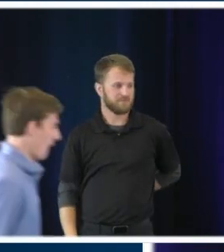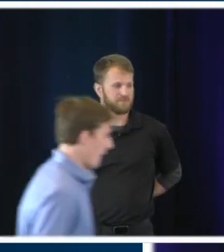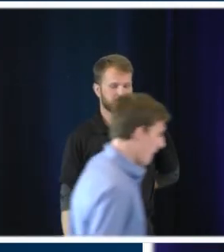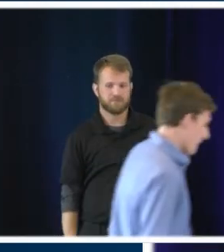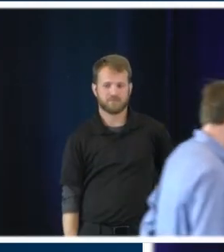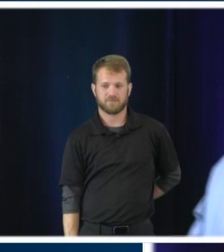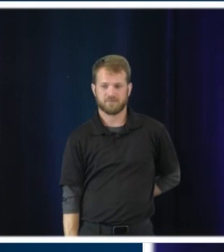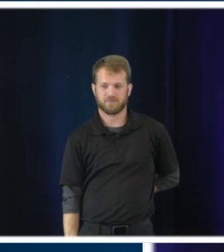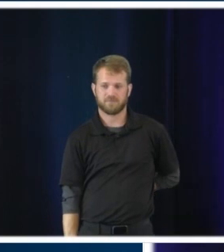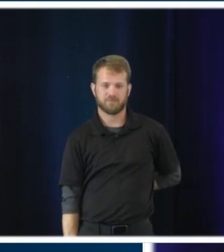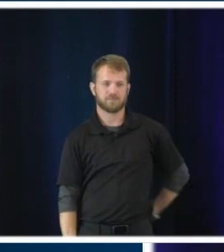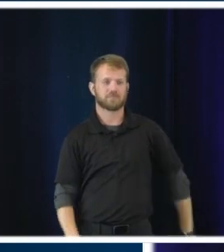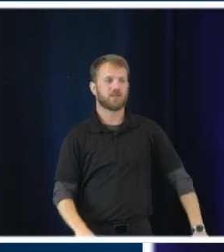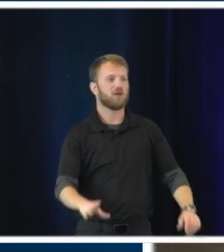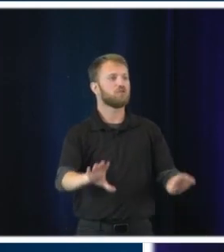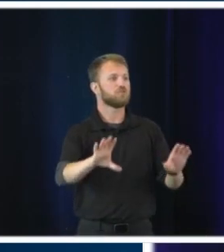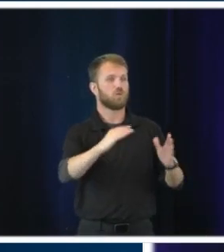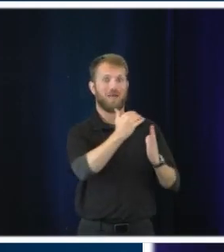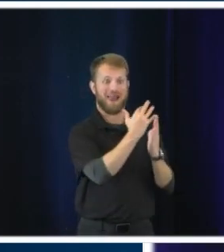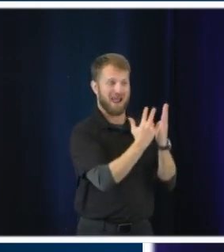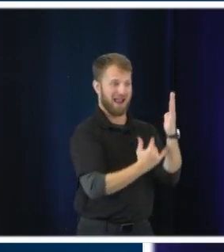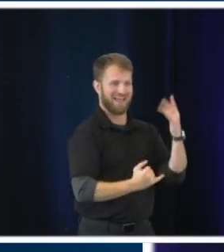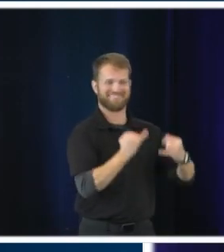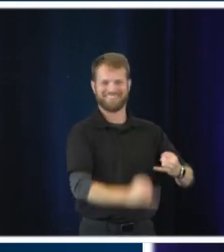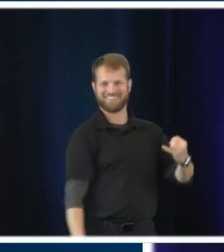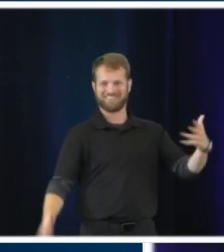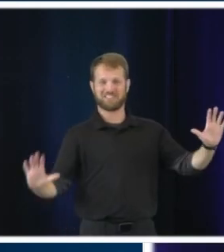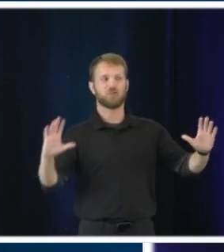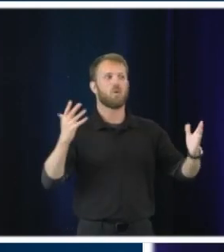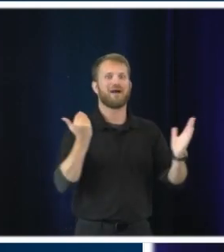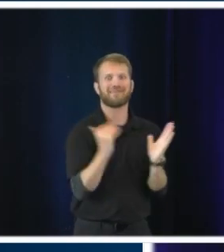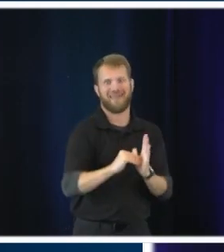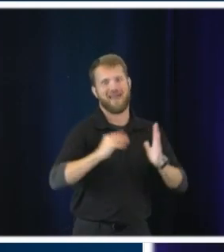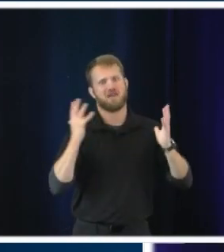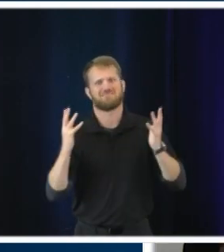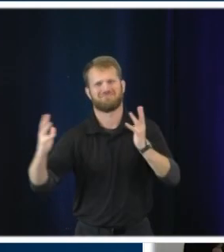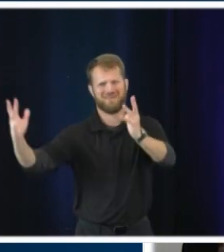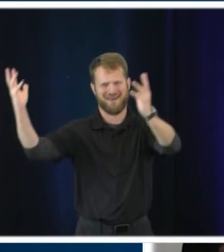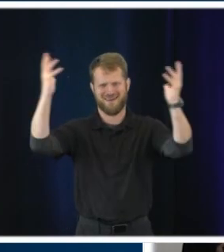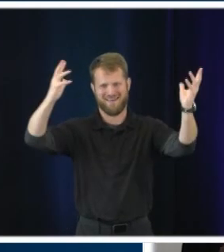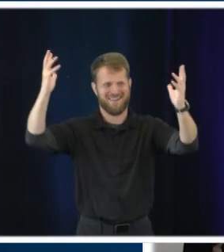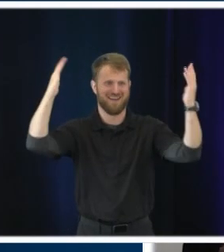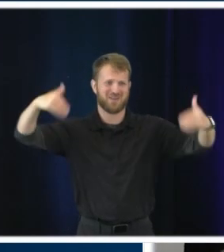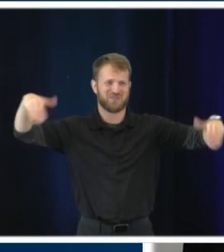And that concludes our list. Let's give them all another huge round of applause.